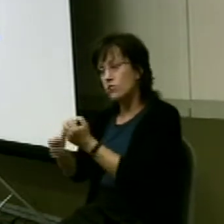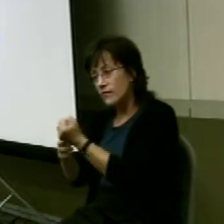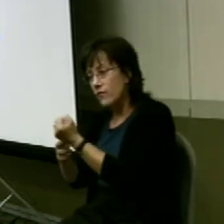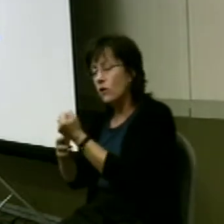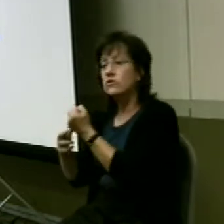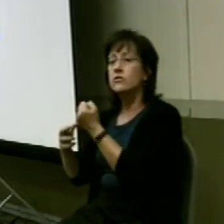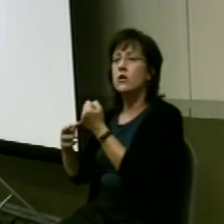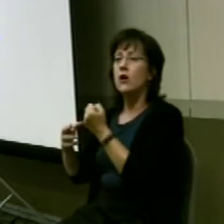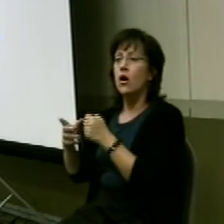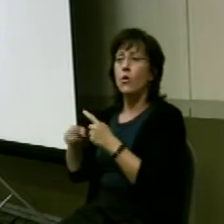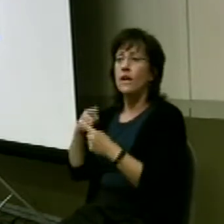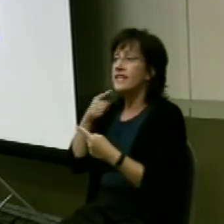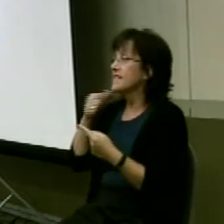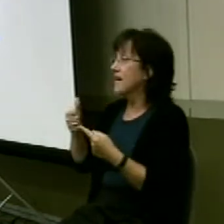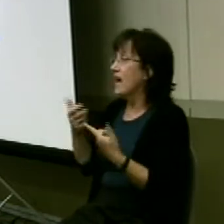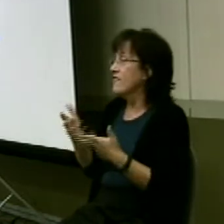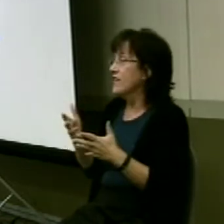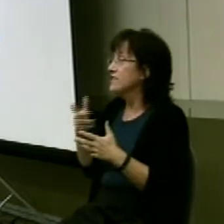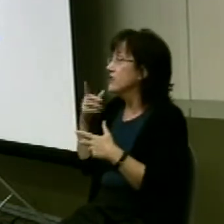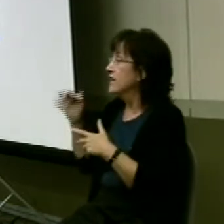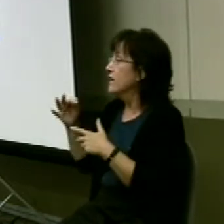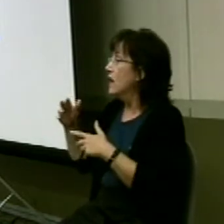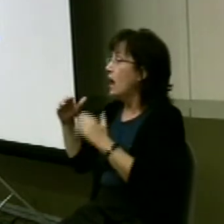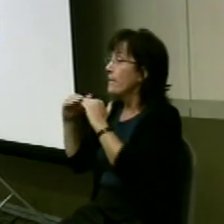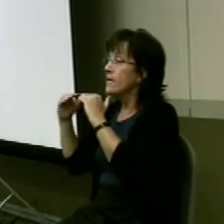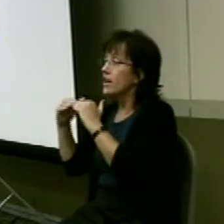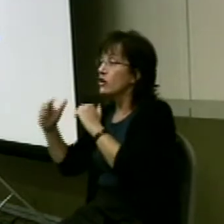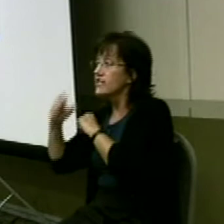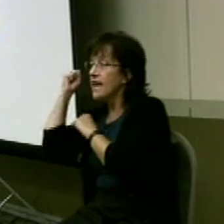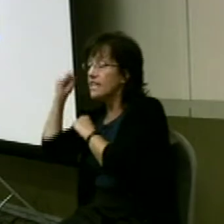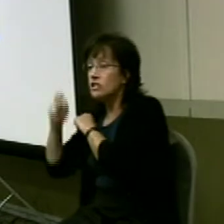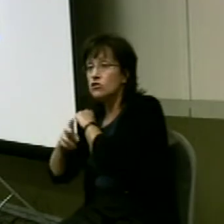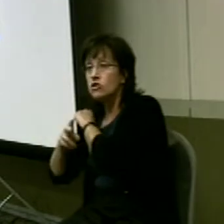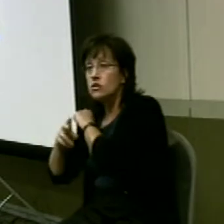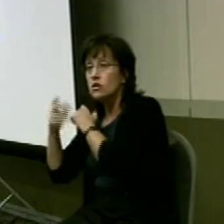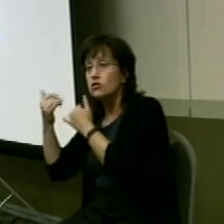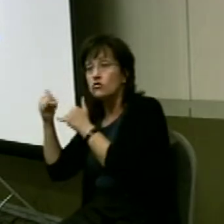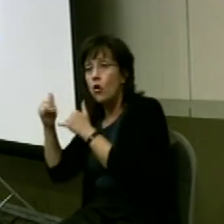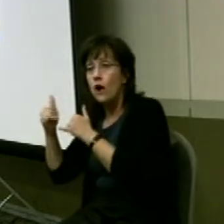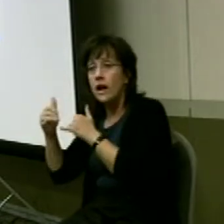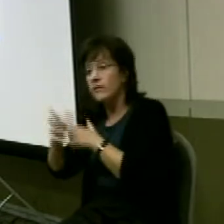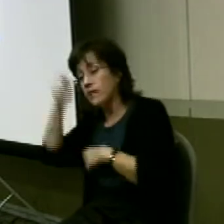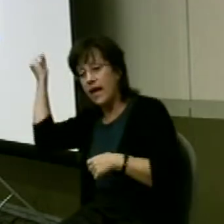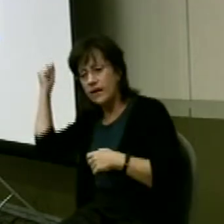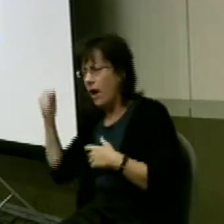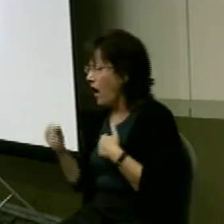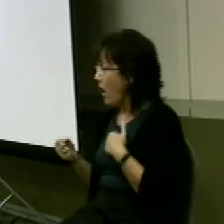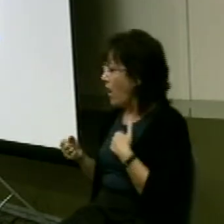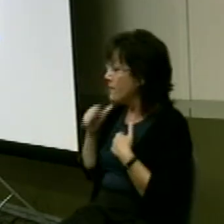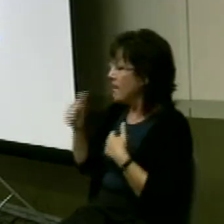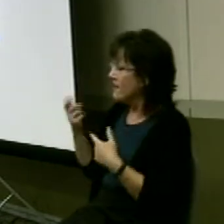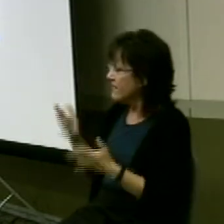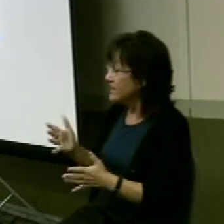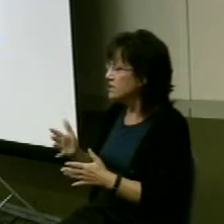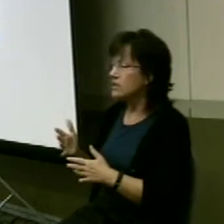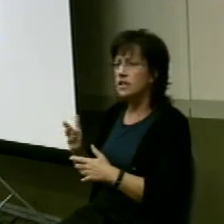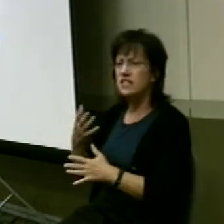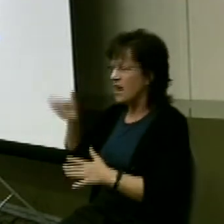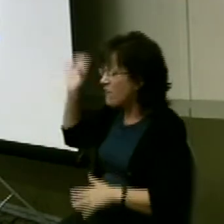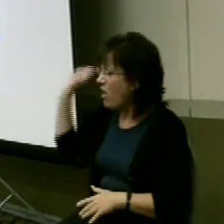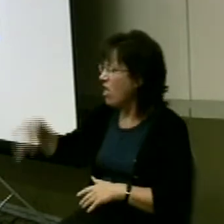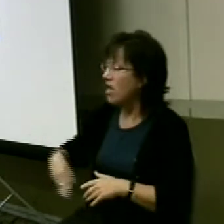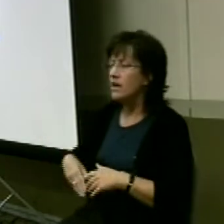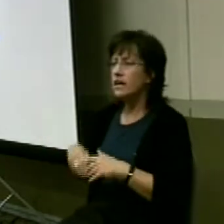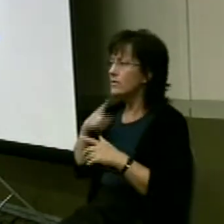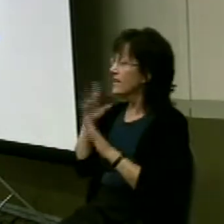reinforce Brad to tell a teacher or say when he's not yet finished if a peer takes his toy. If somebody snatches the Play-Doh, instead of,